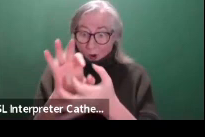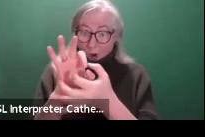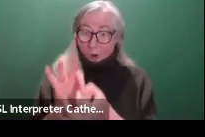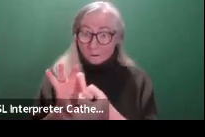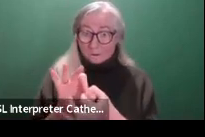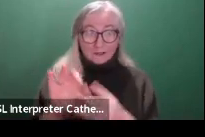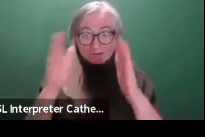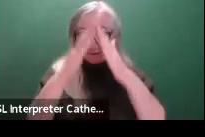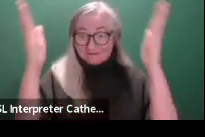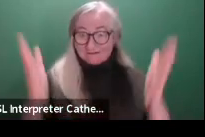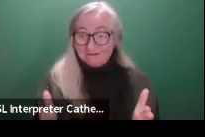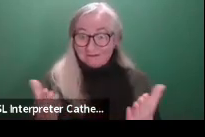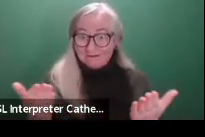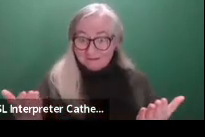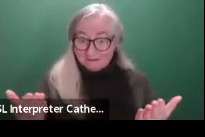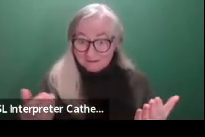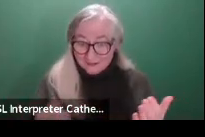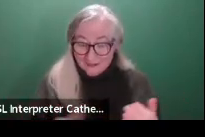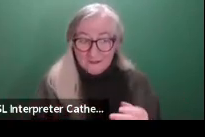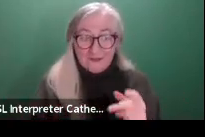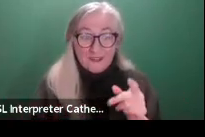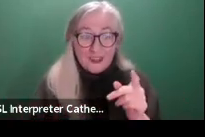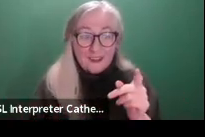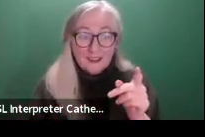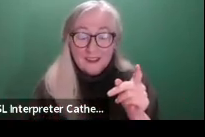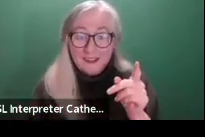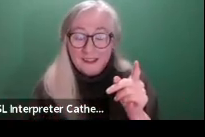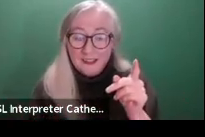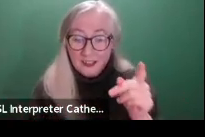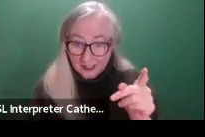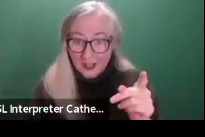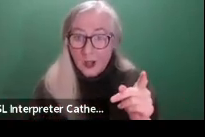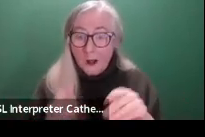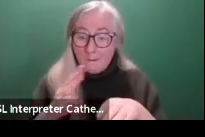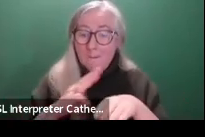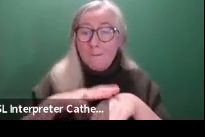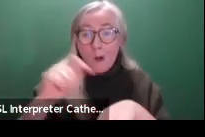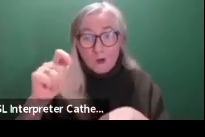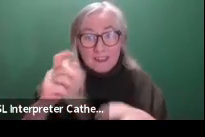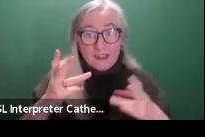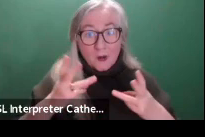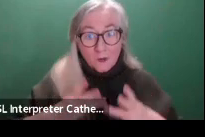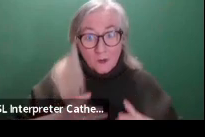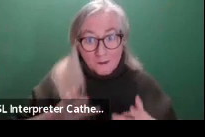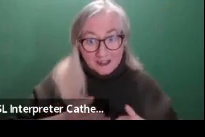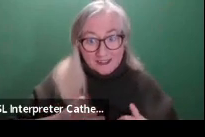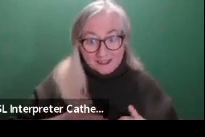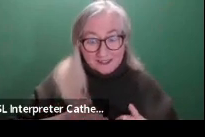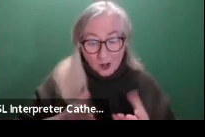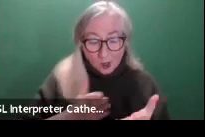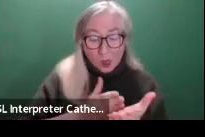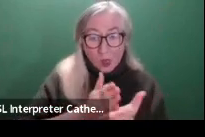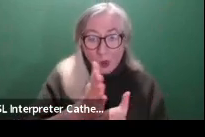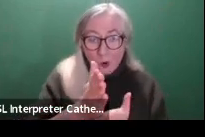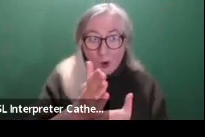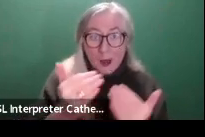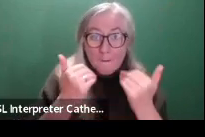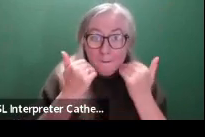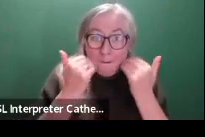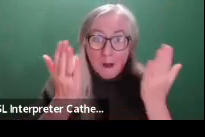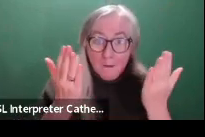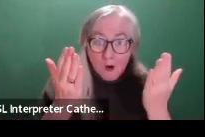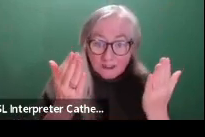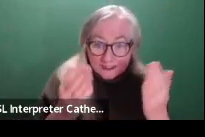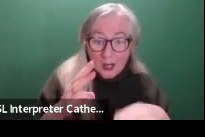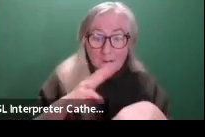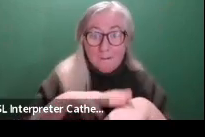mean, the fact of the matter is, it is mostly women that still go through menopause, and it is mostly